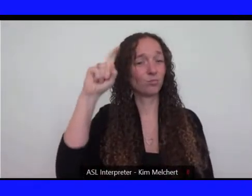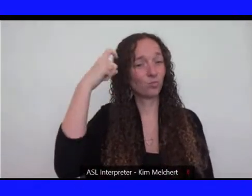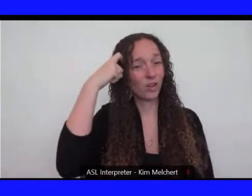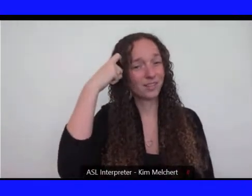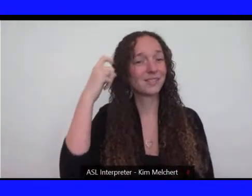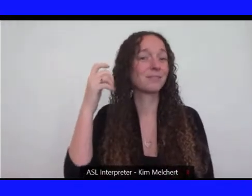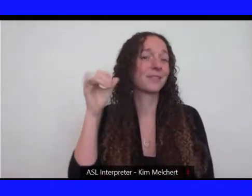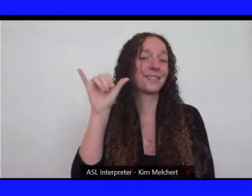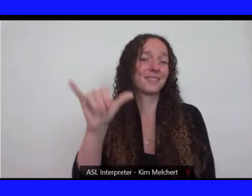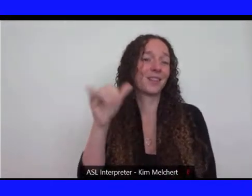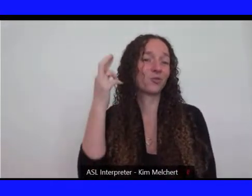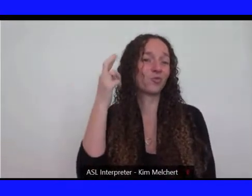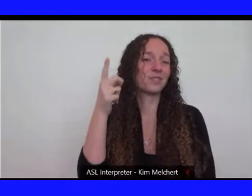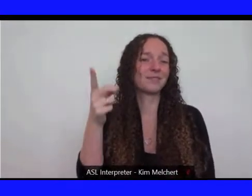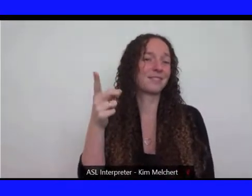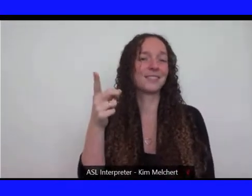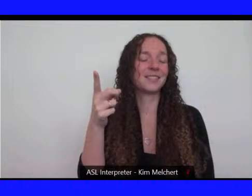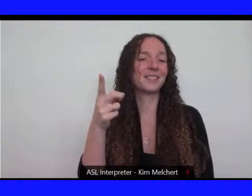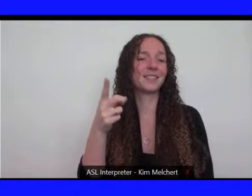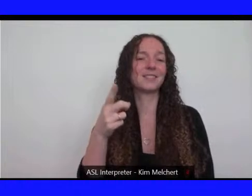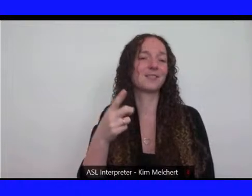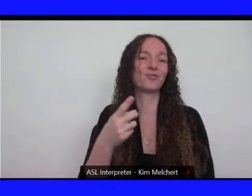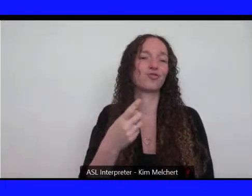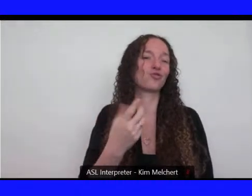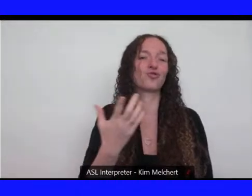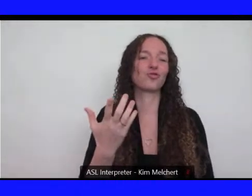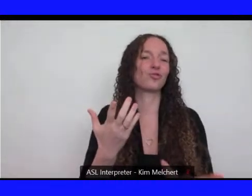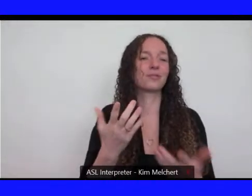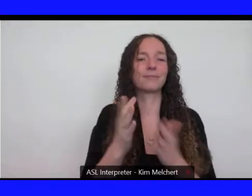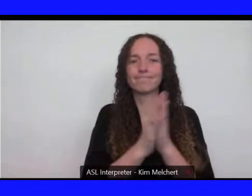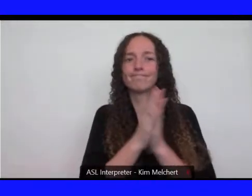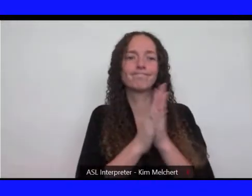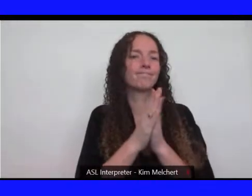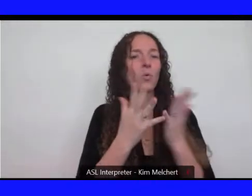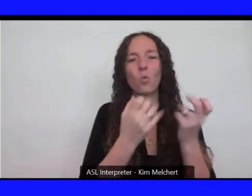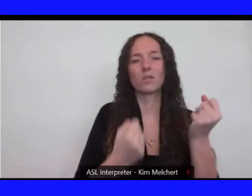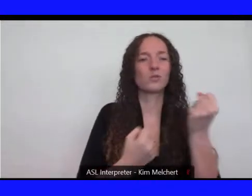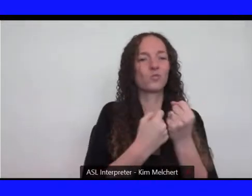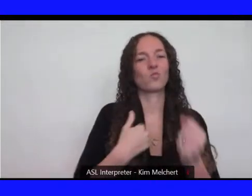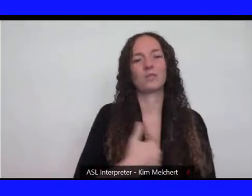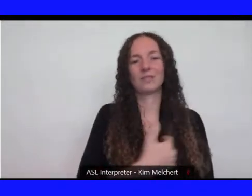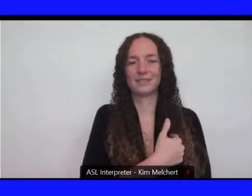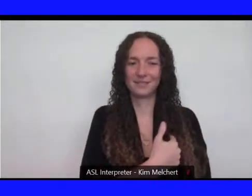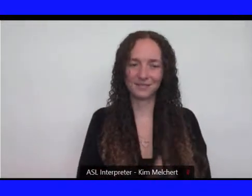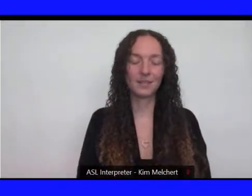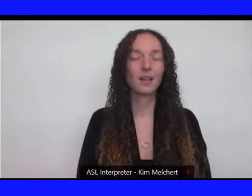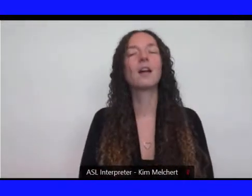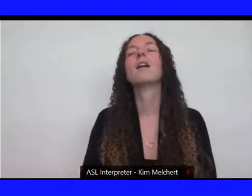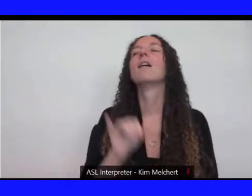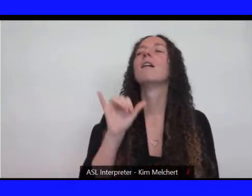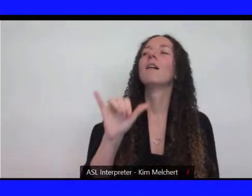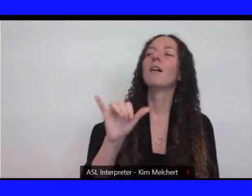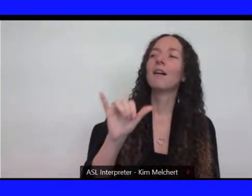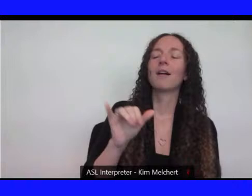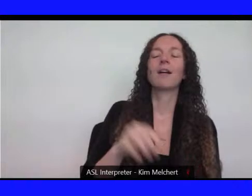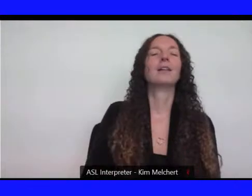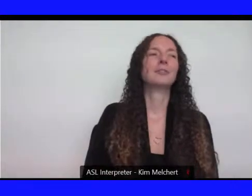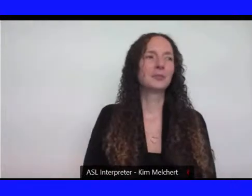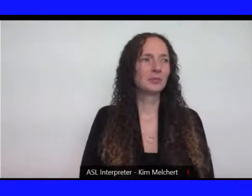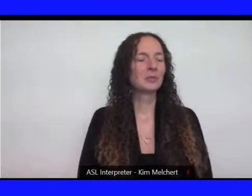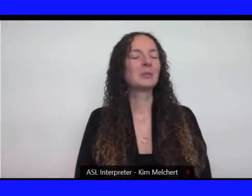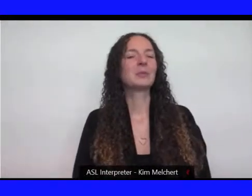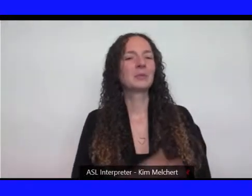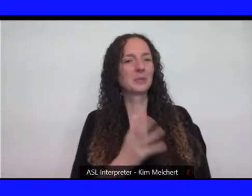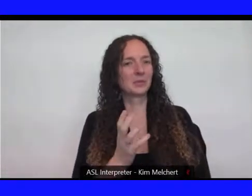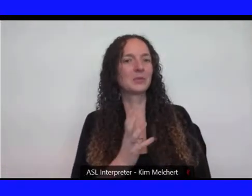think it's very important and make people understand more at the personal level. So I'm glad that he was able to communicate